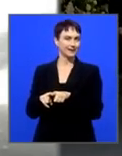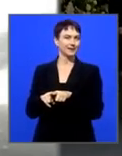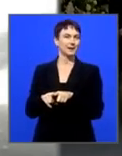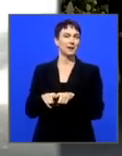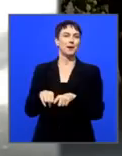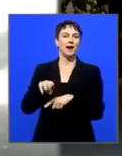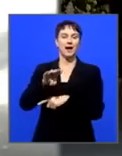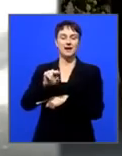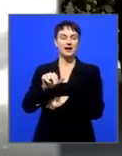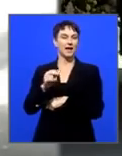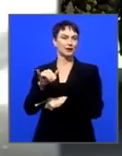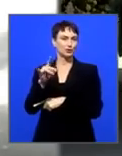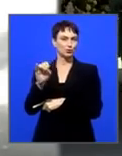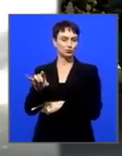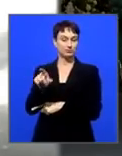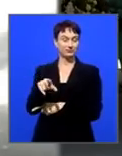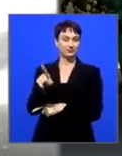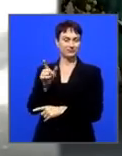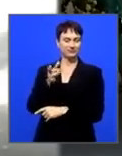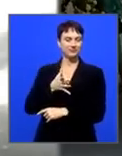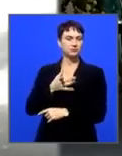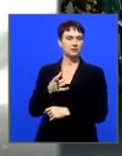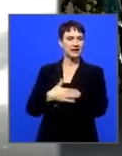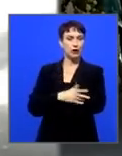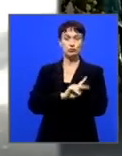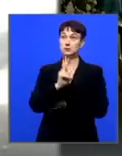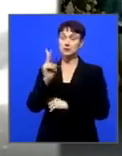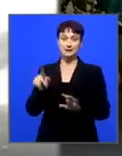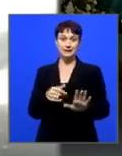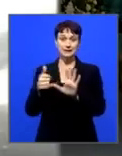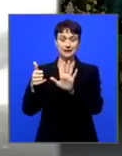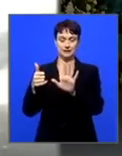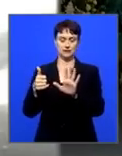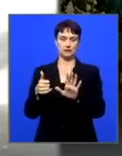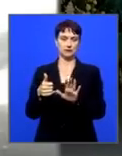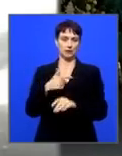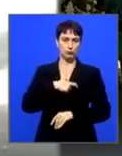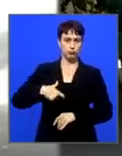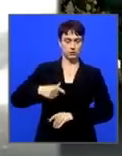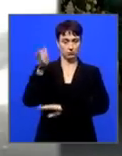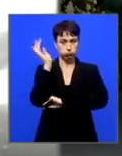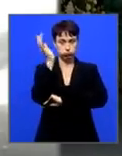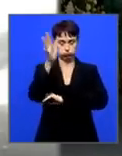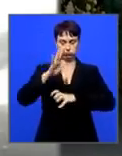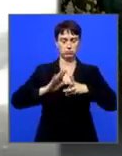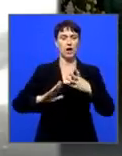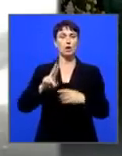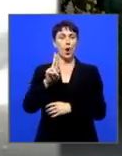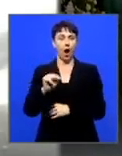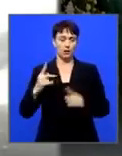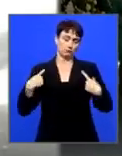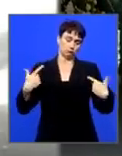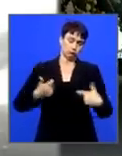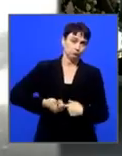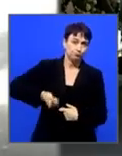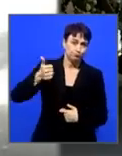from, all 6 regions of the world, United Nations Secretary General, and a whole host of other dignitaries,